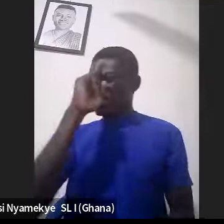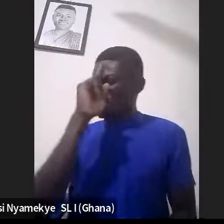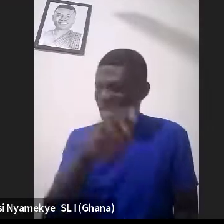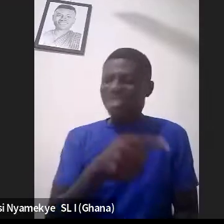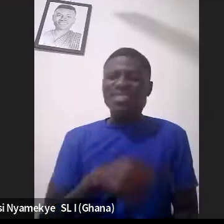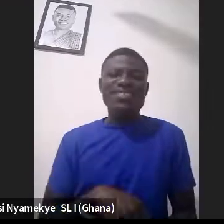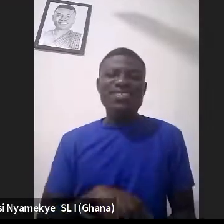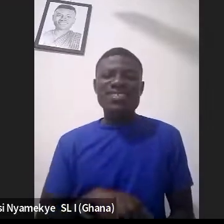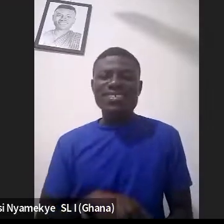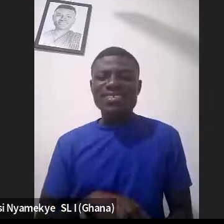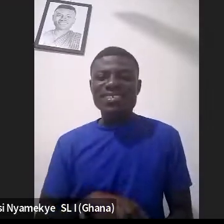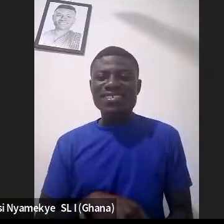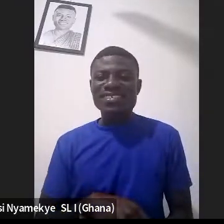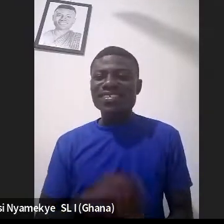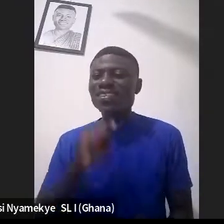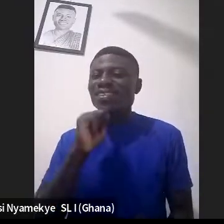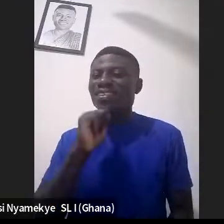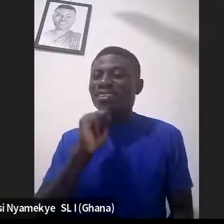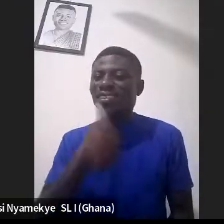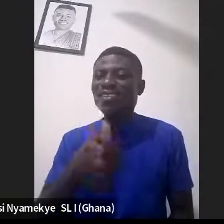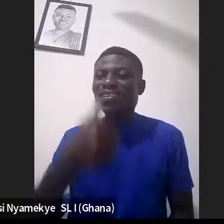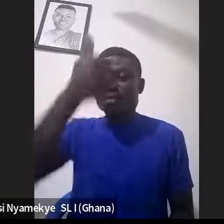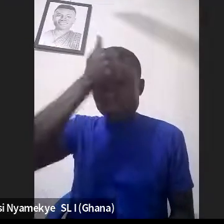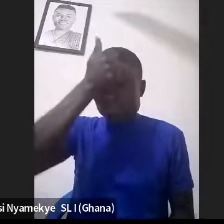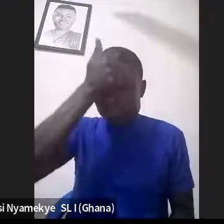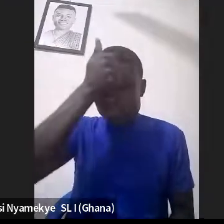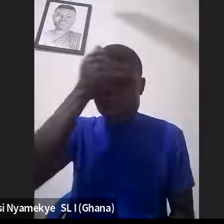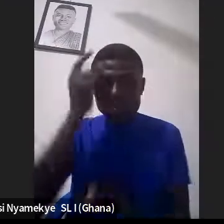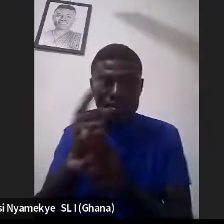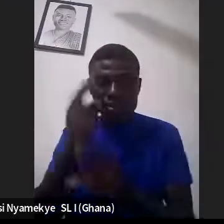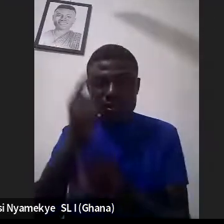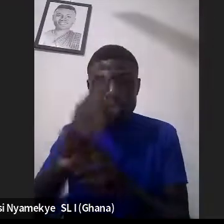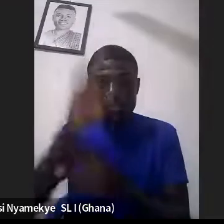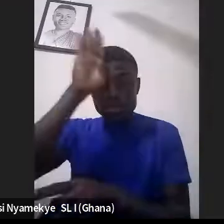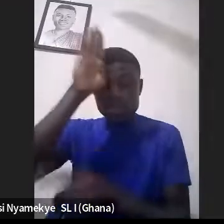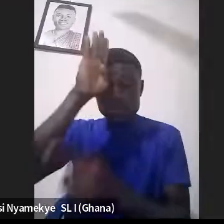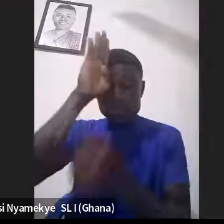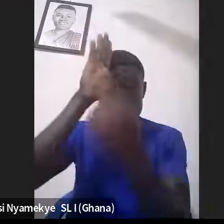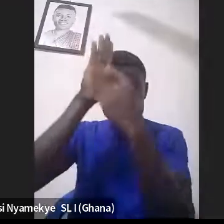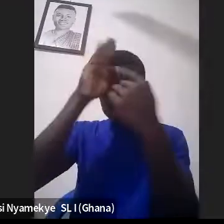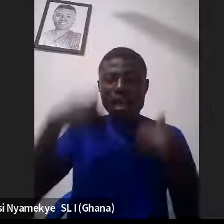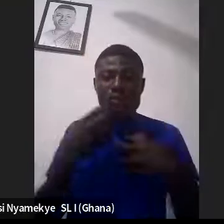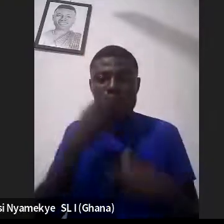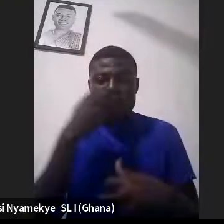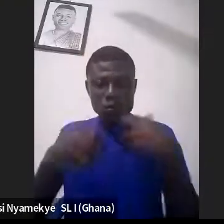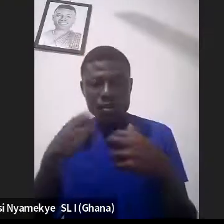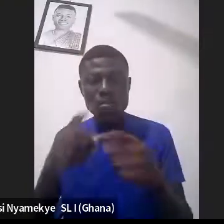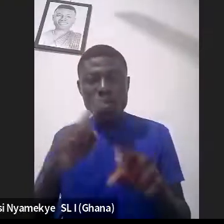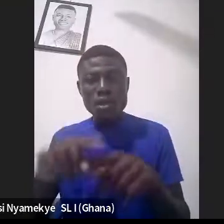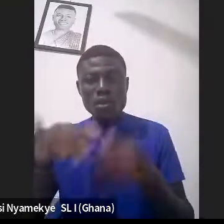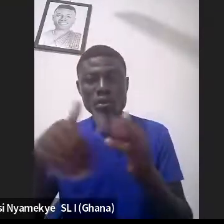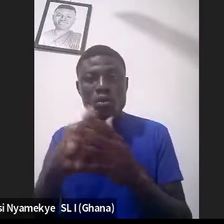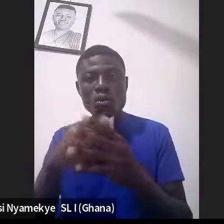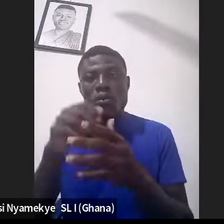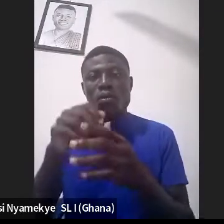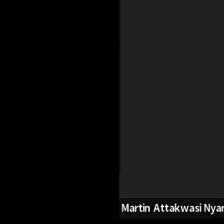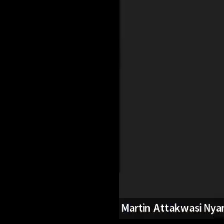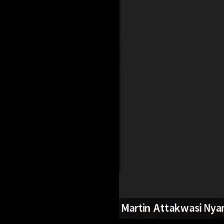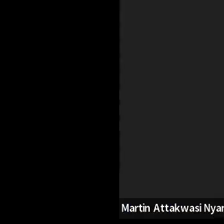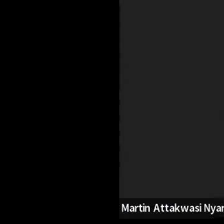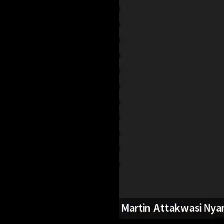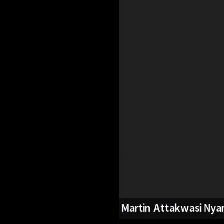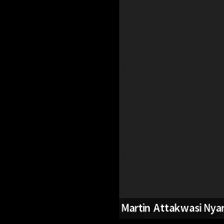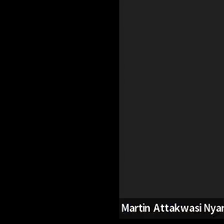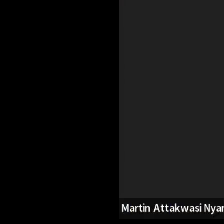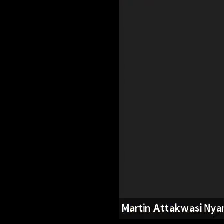They're not dumb. It's just their brains literally process information differently.